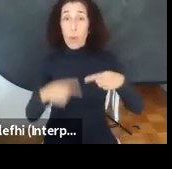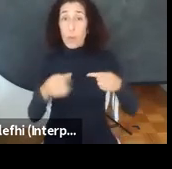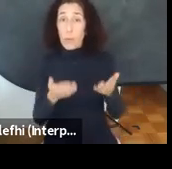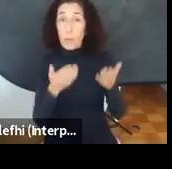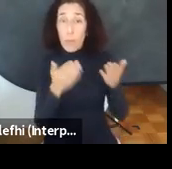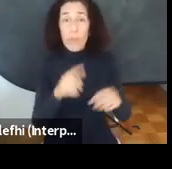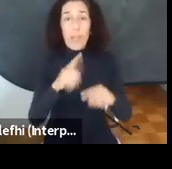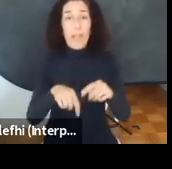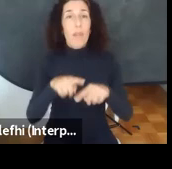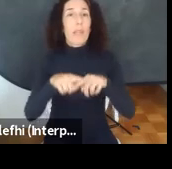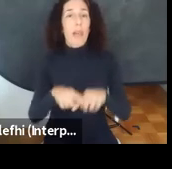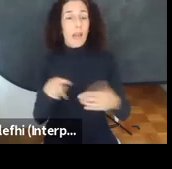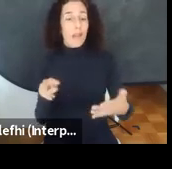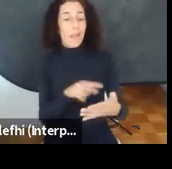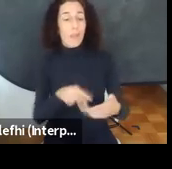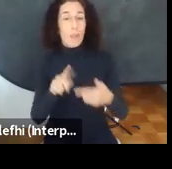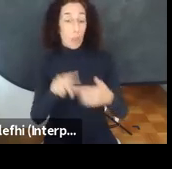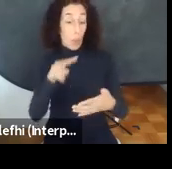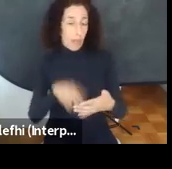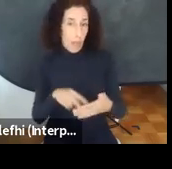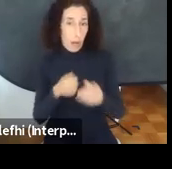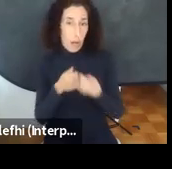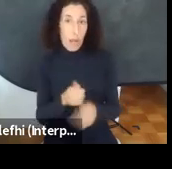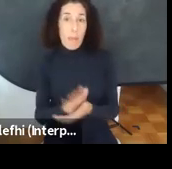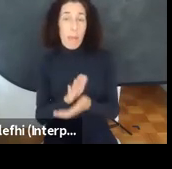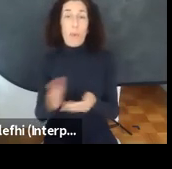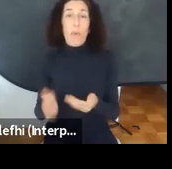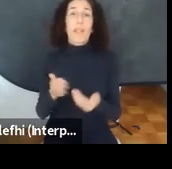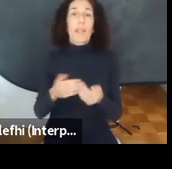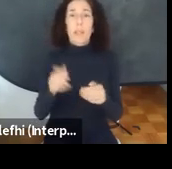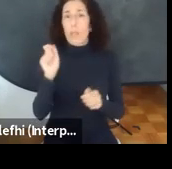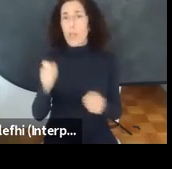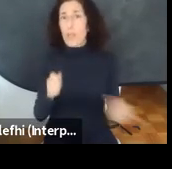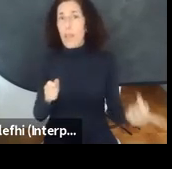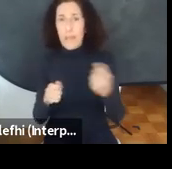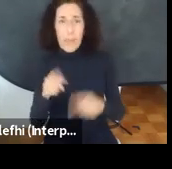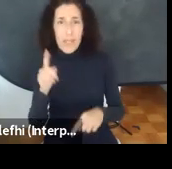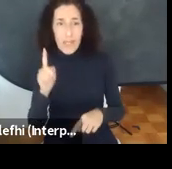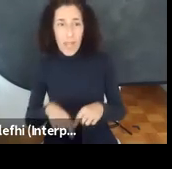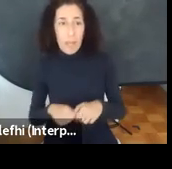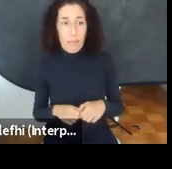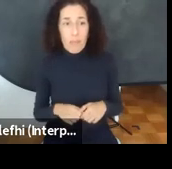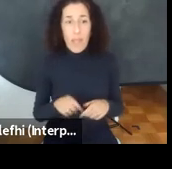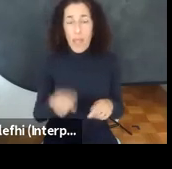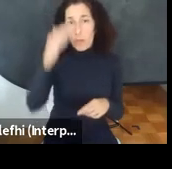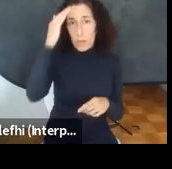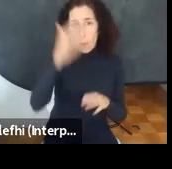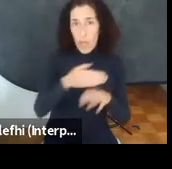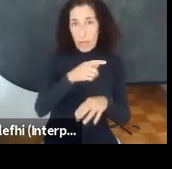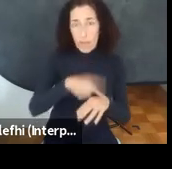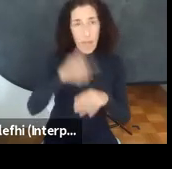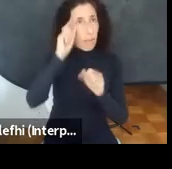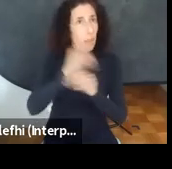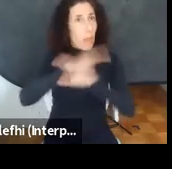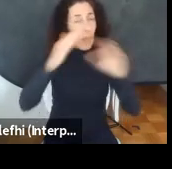vision, you know, to look down and read a paper while the judge is asking me a question. I need to think ahead of time, go into the courtrooms ahead of time, look at the layout, look at the